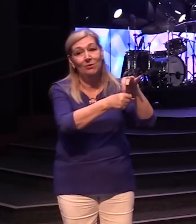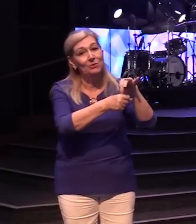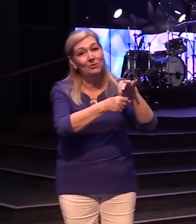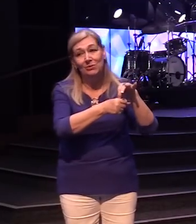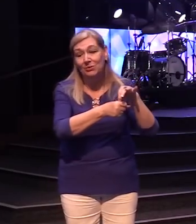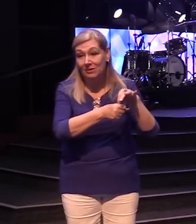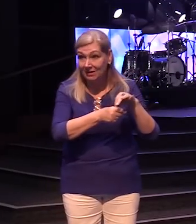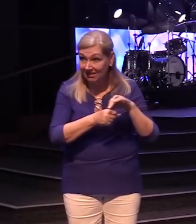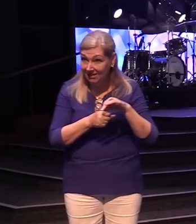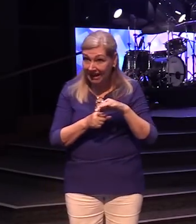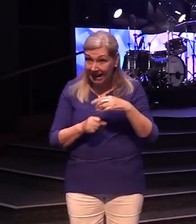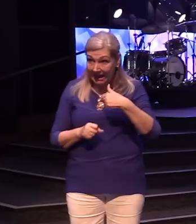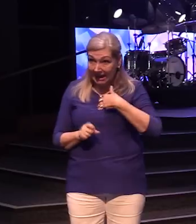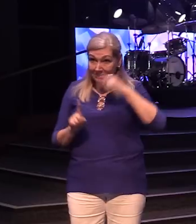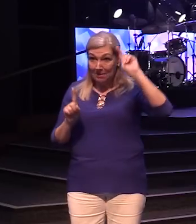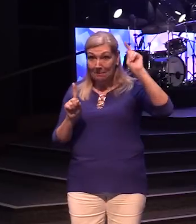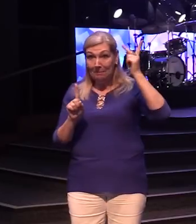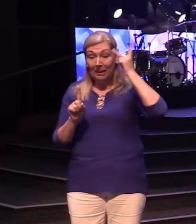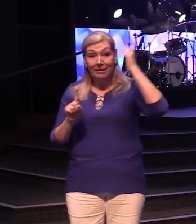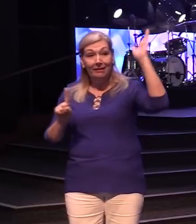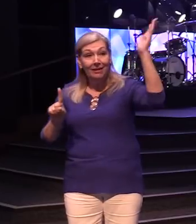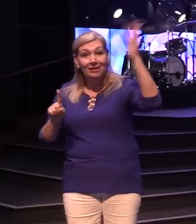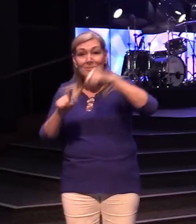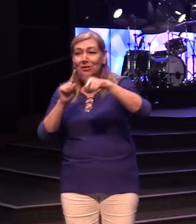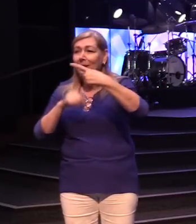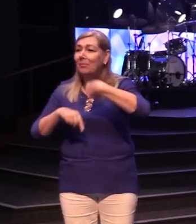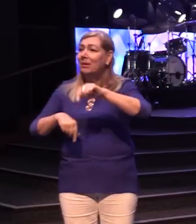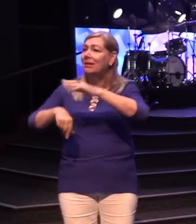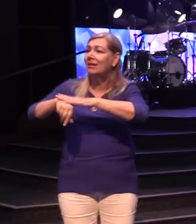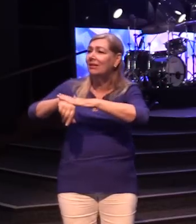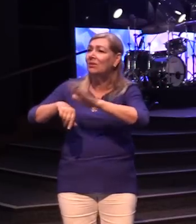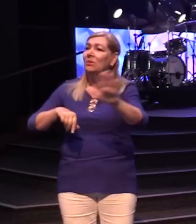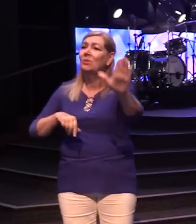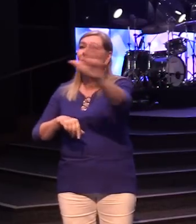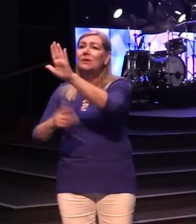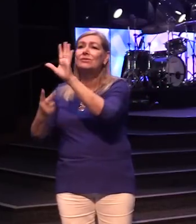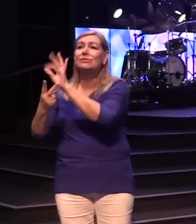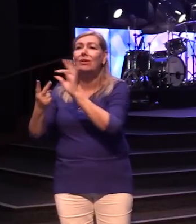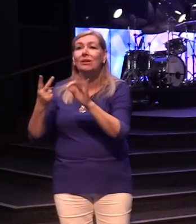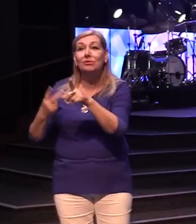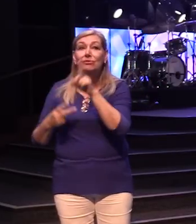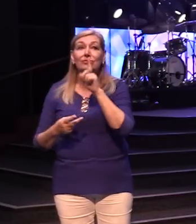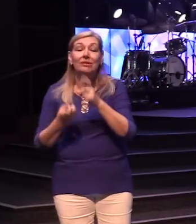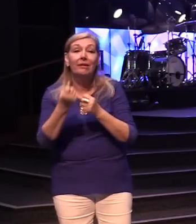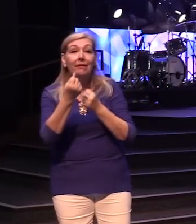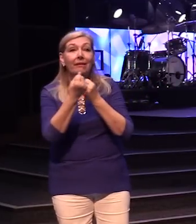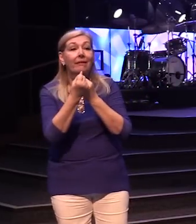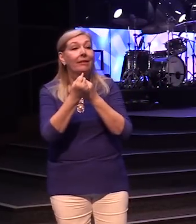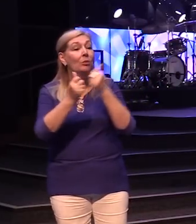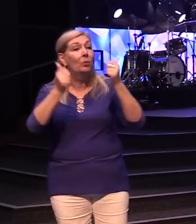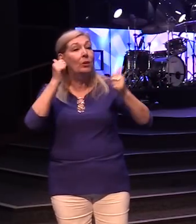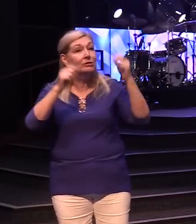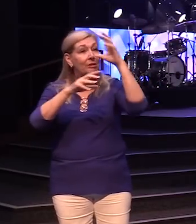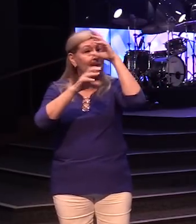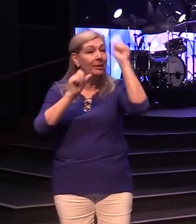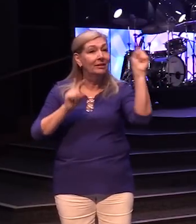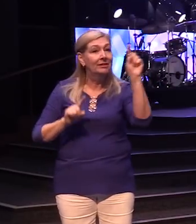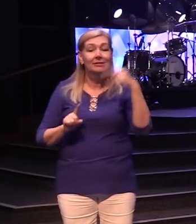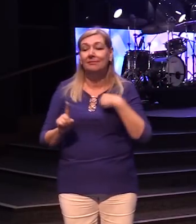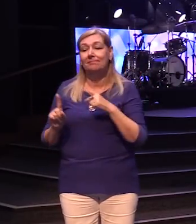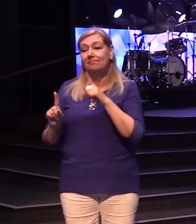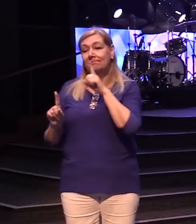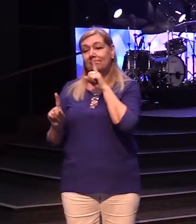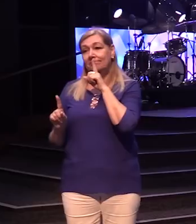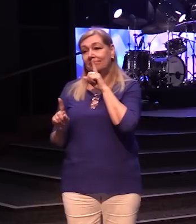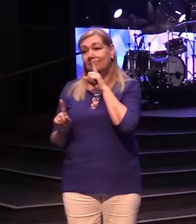This is not a political speech. I'm not trying to tell or even advise anyone about whom they should vote for. What